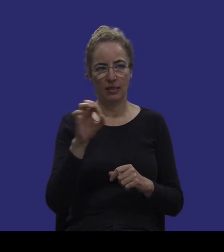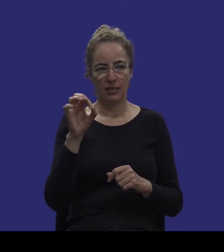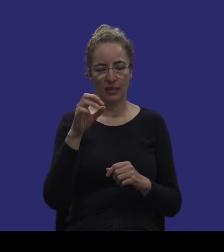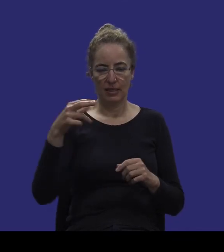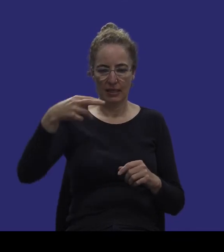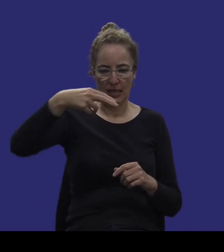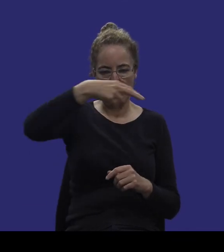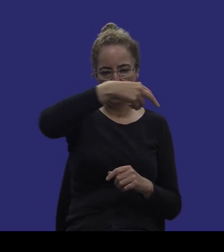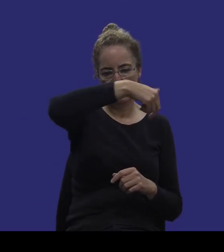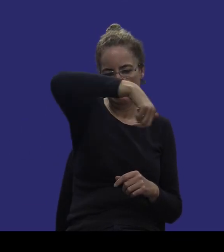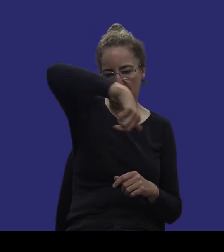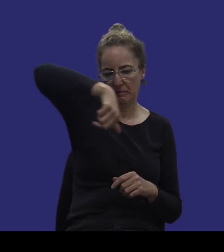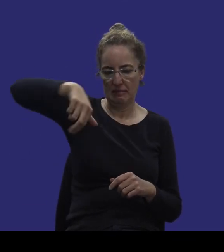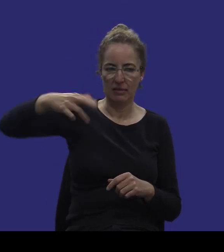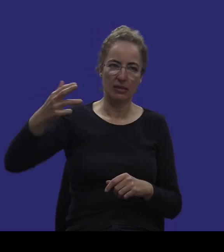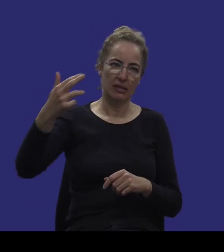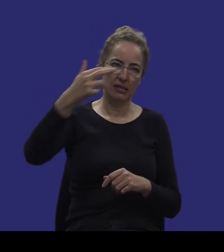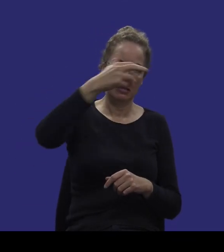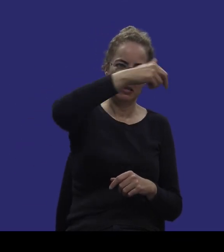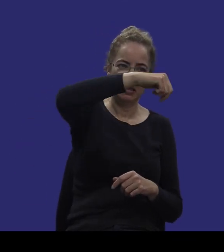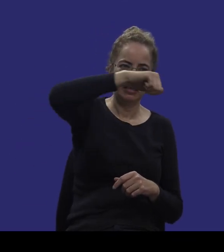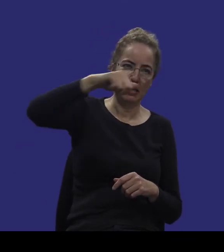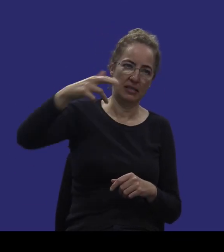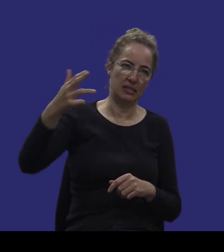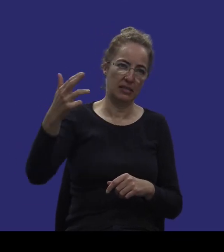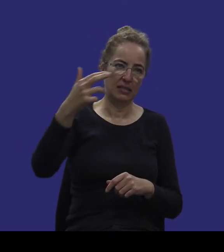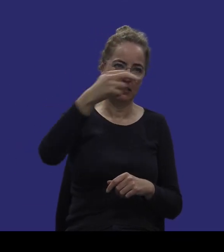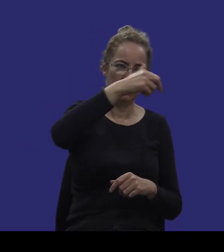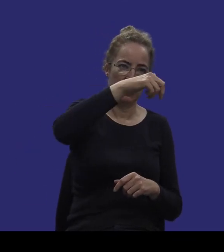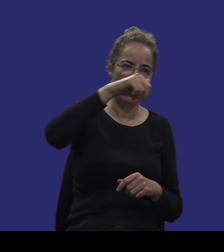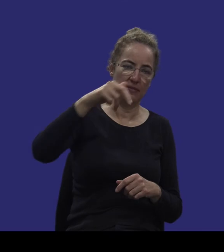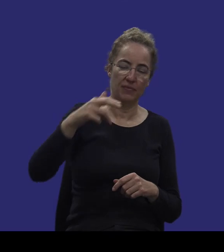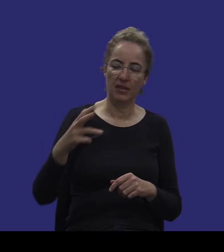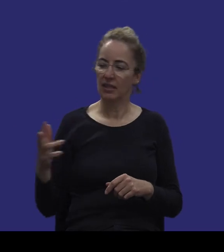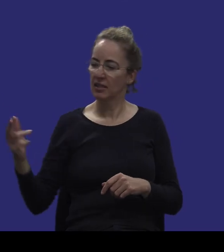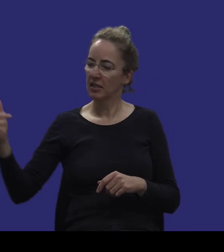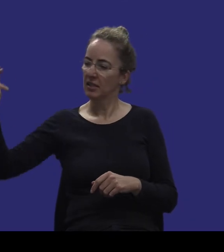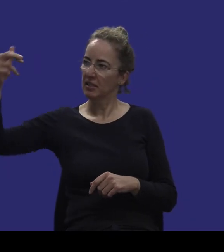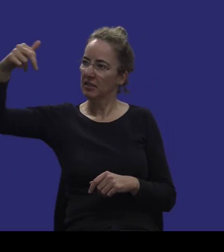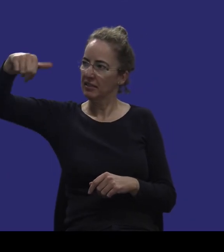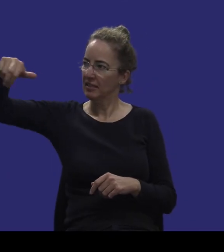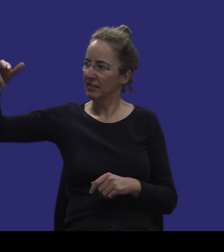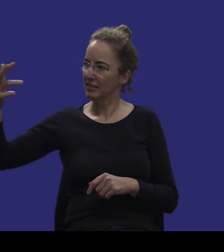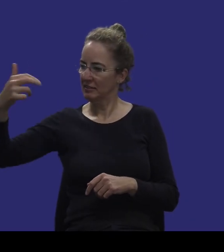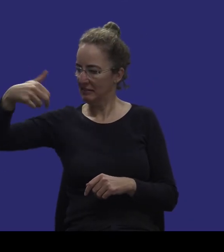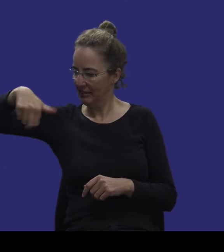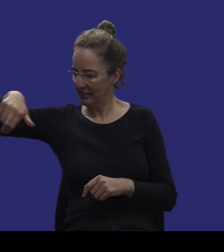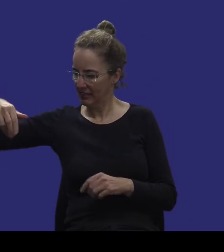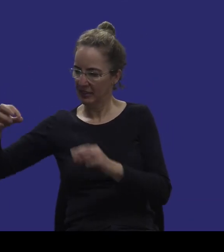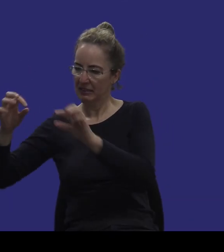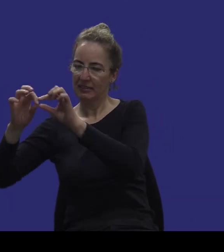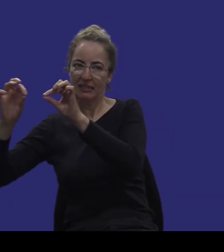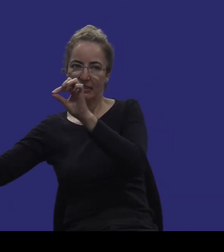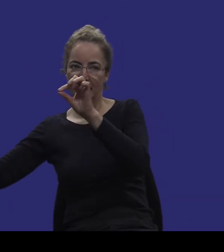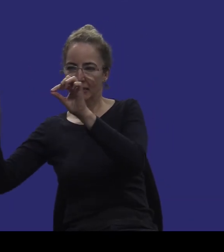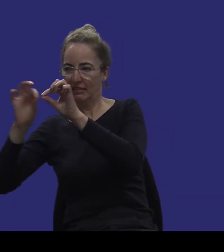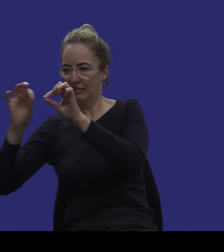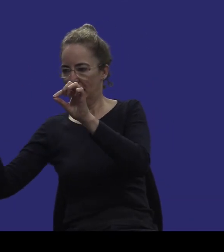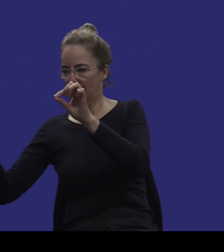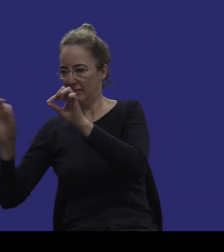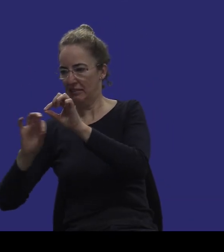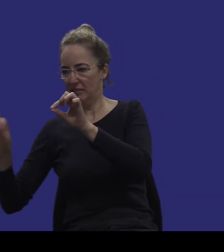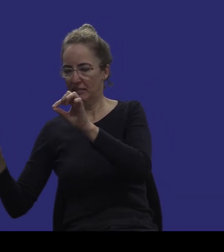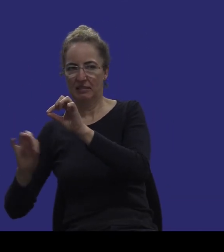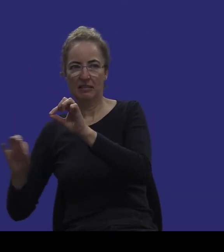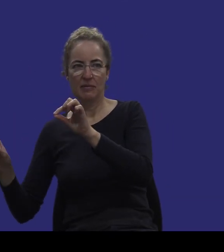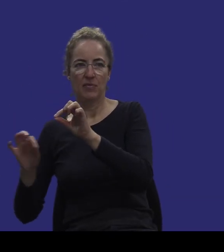these rectangles. Then cut out the slide which will have the words and